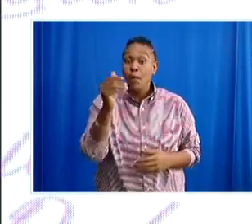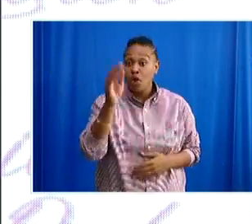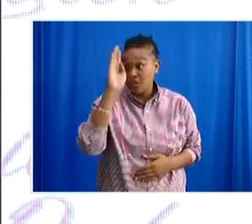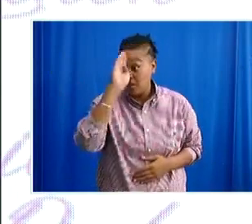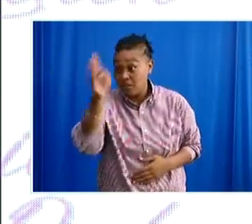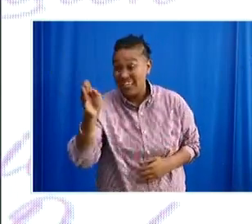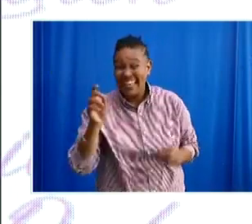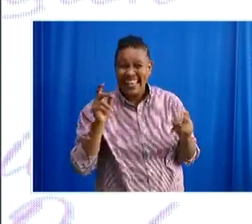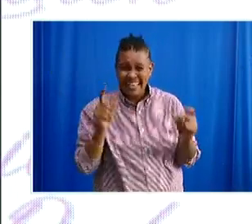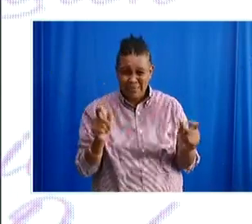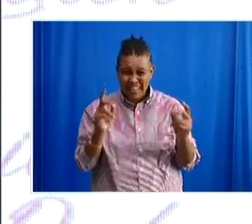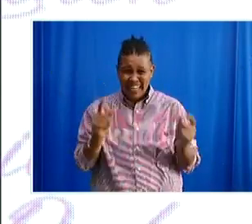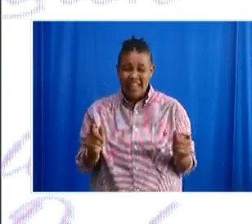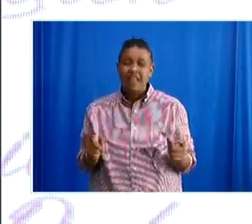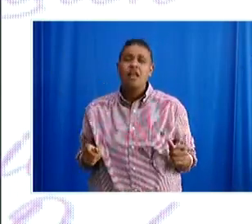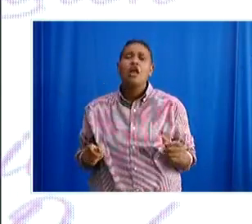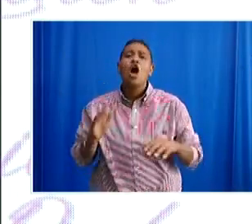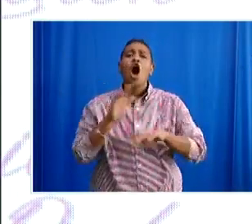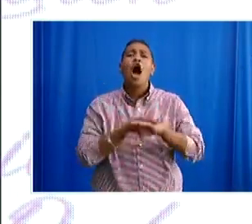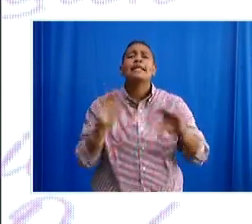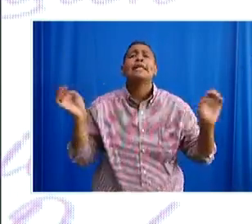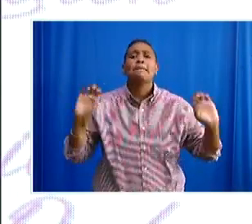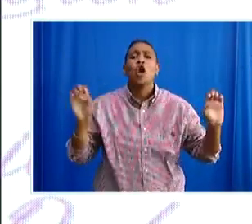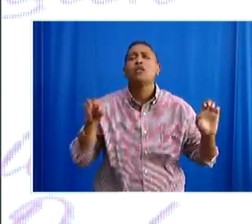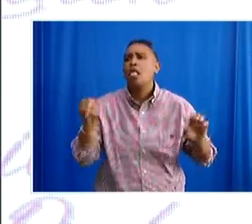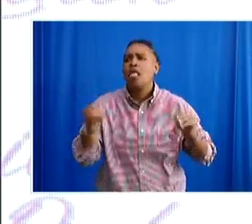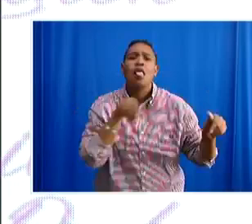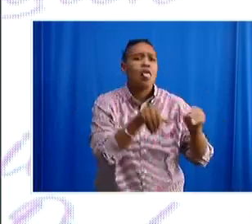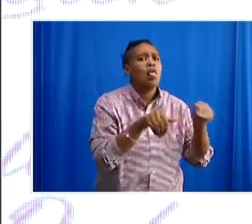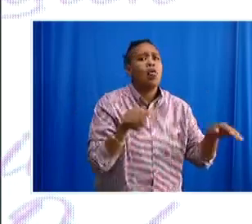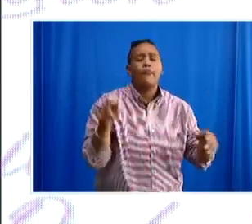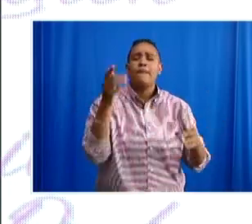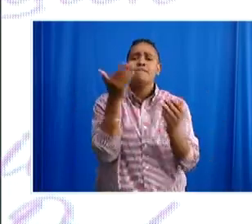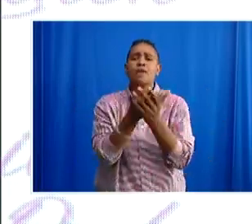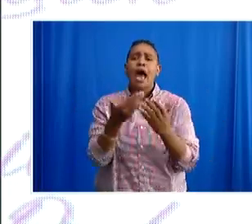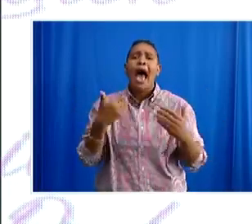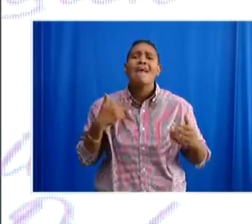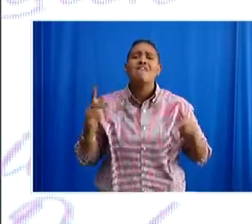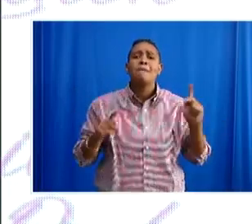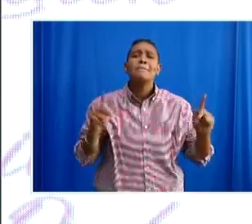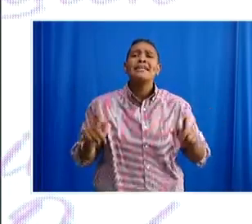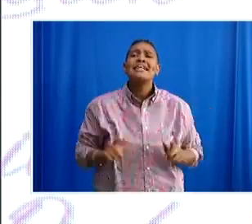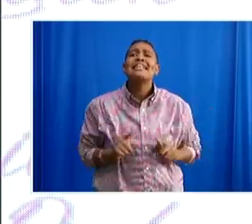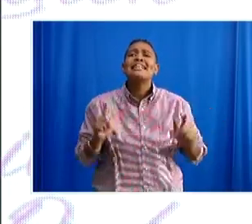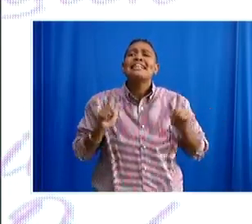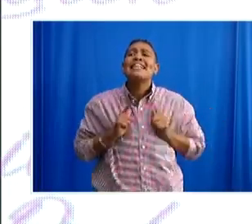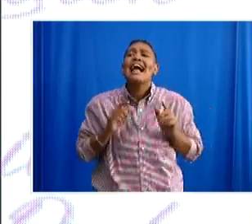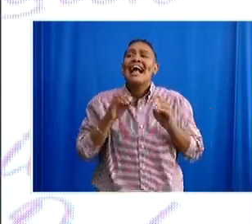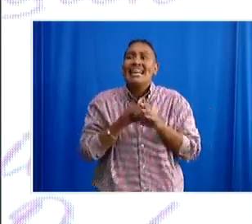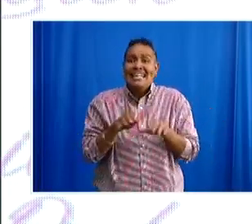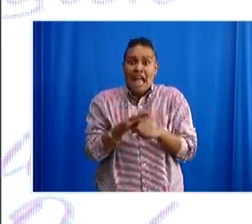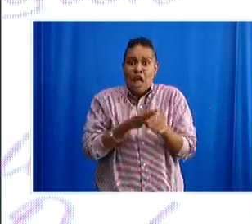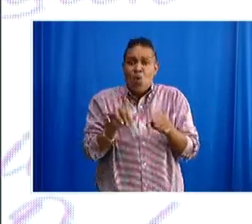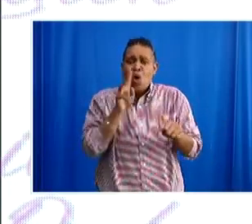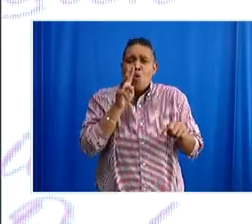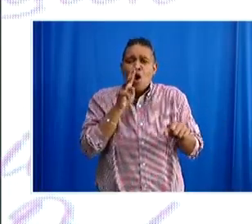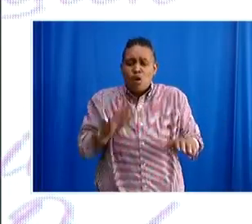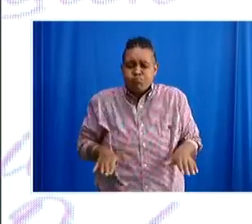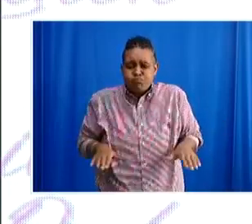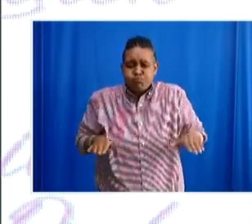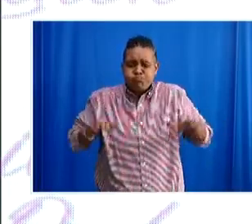immediately was on the emergencies. The fact that you had people living in low-lying areas